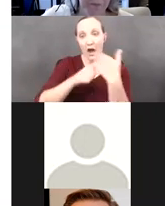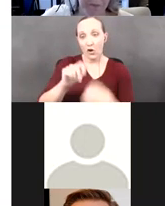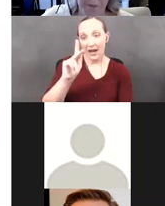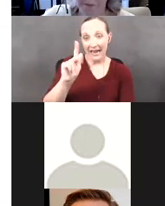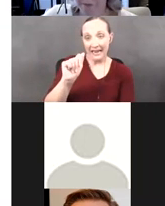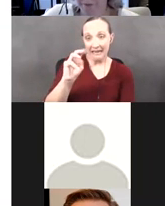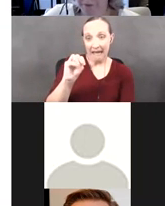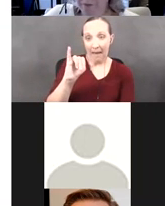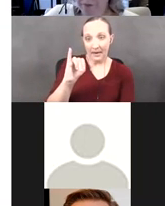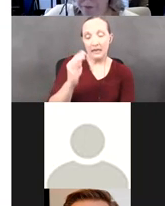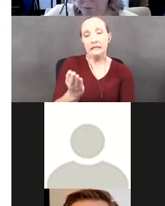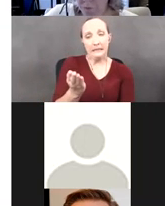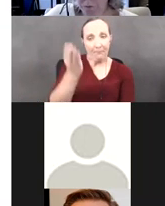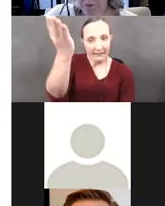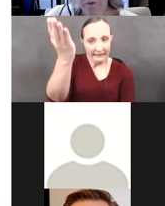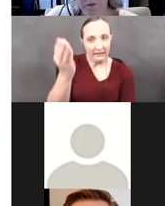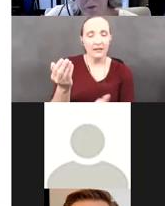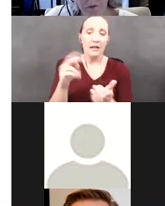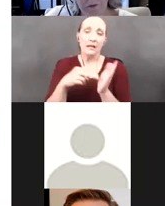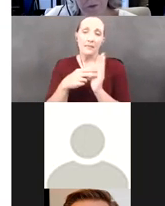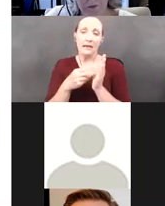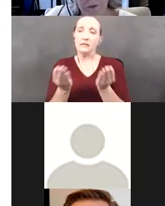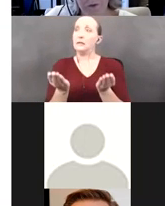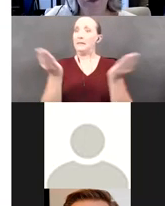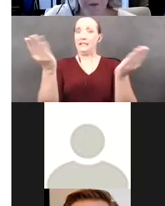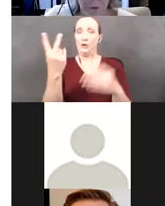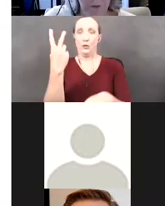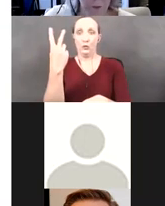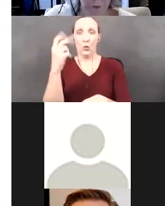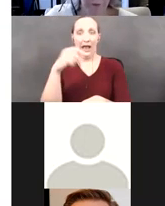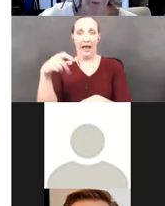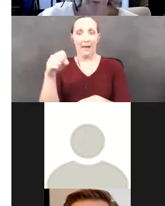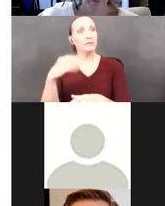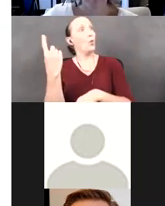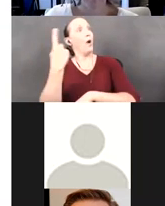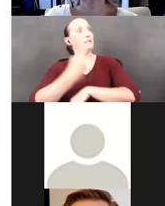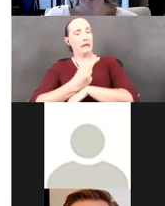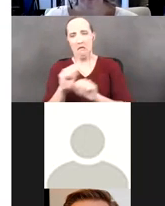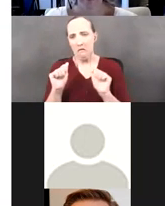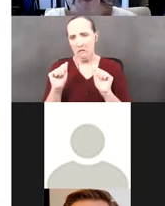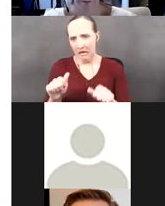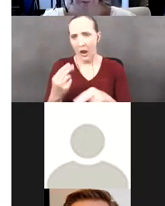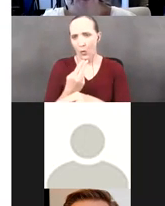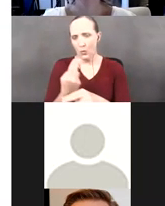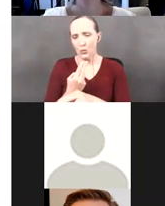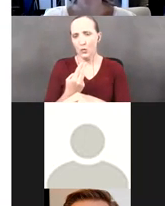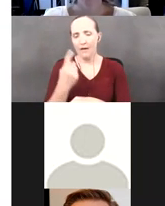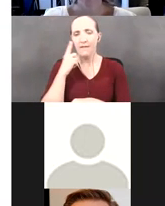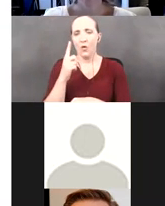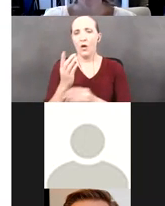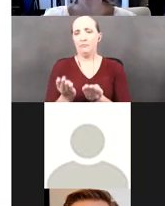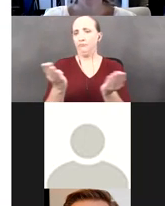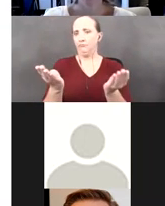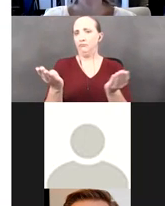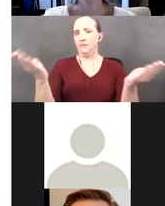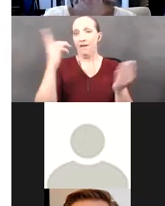could completar also con complete an Kami, assignment there. también So puede yes, it's completarlo a definitely través de within allí. the realm of Entonces, sí, possibility to use esa different apps to posibilidad submit de work utilizar on the same diferentes